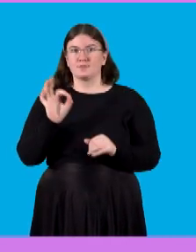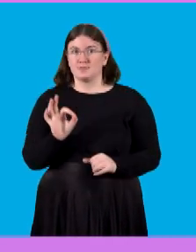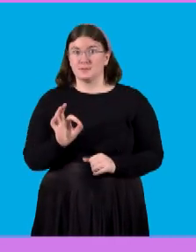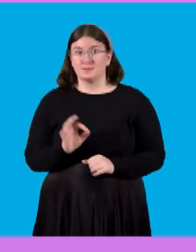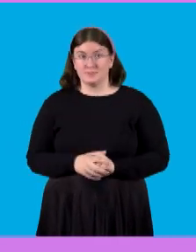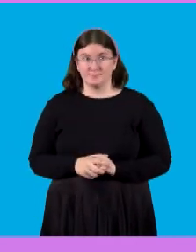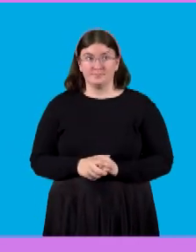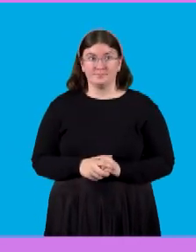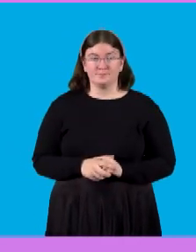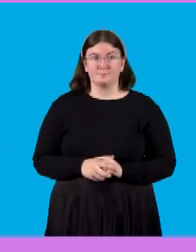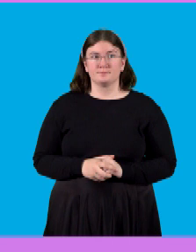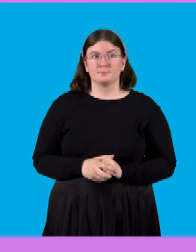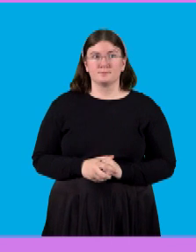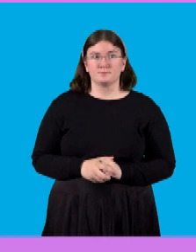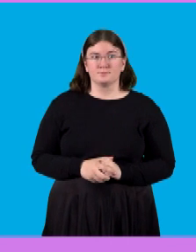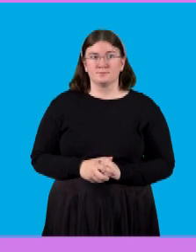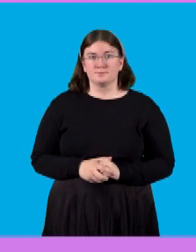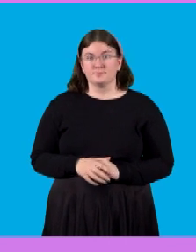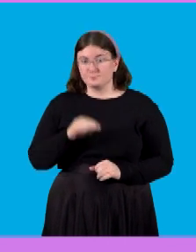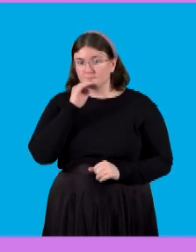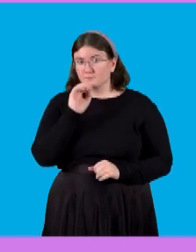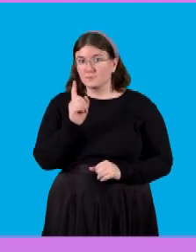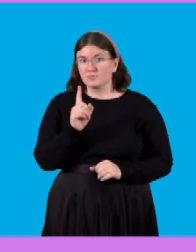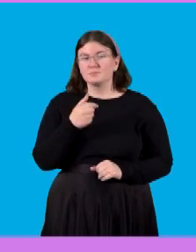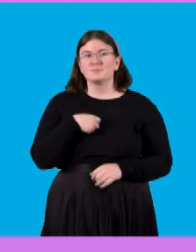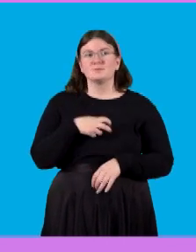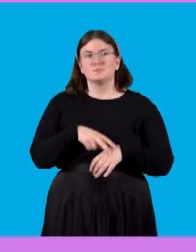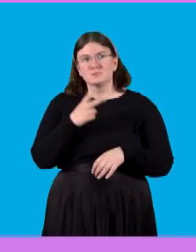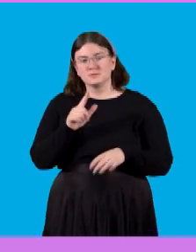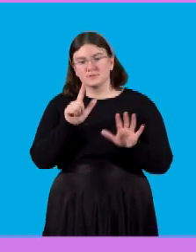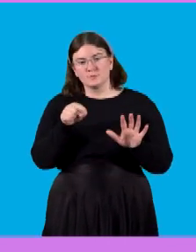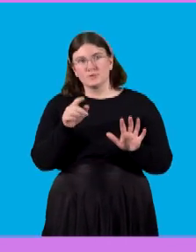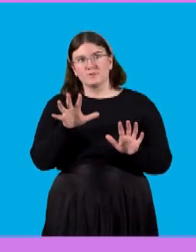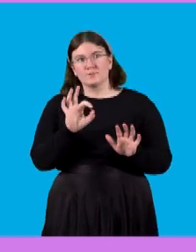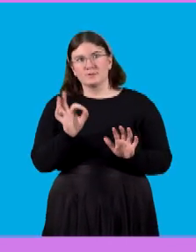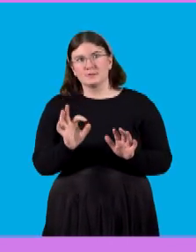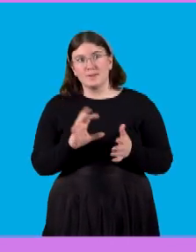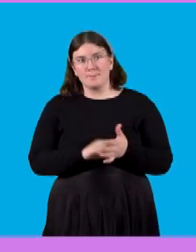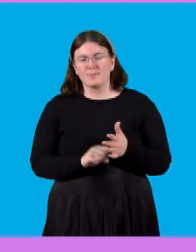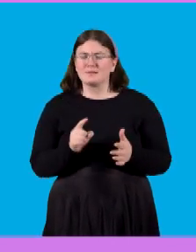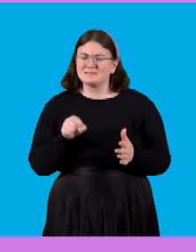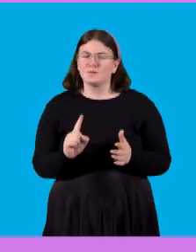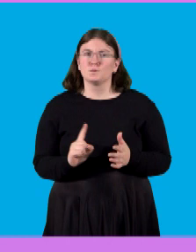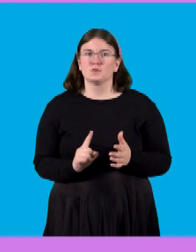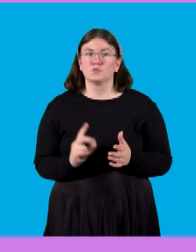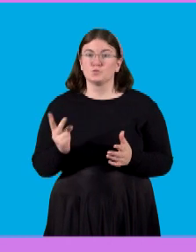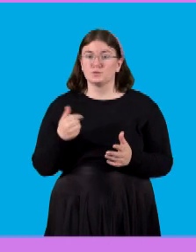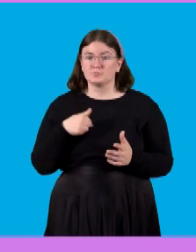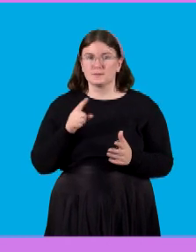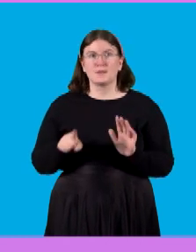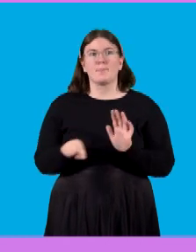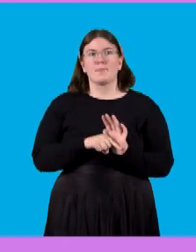is the 7.5%, the discount, and remember, I must then subtract it. Okay, so therefore let's calculate what